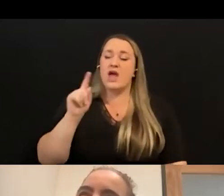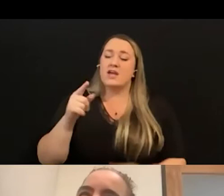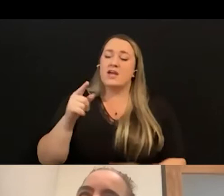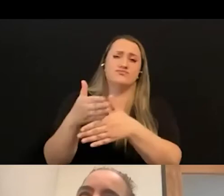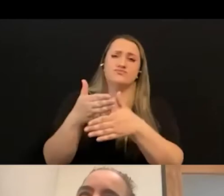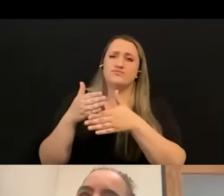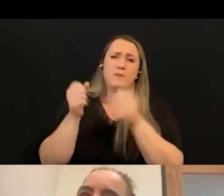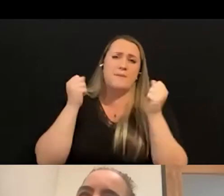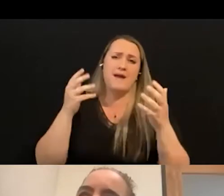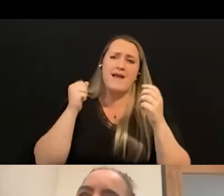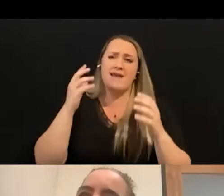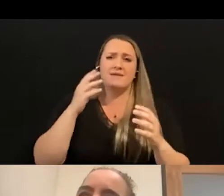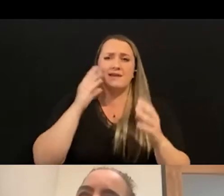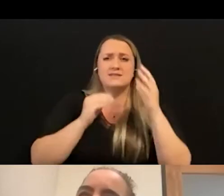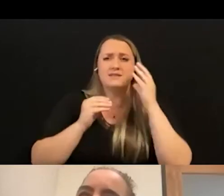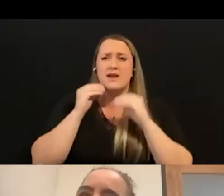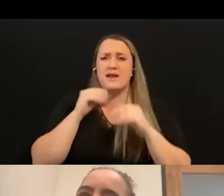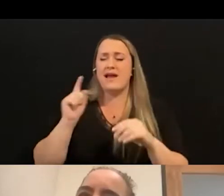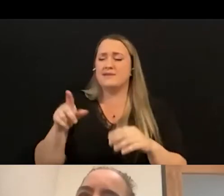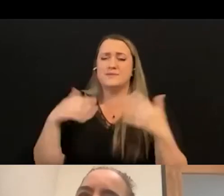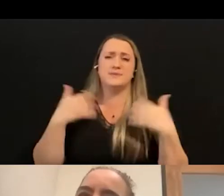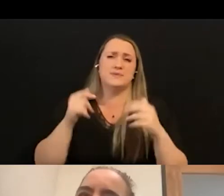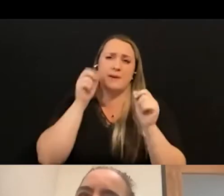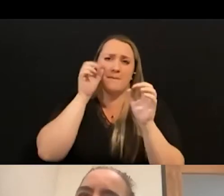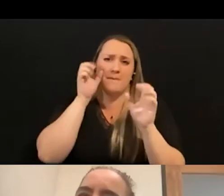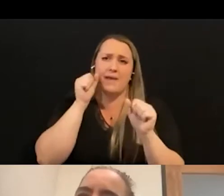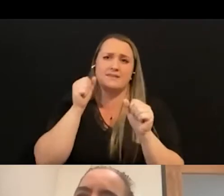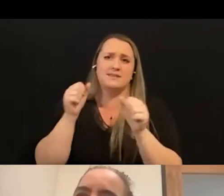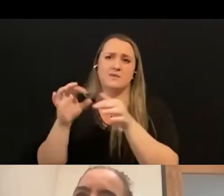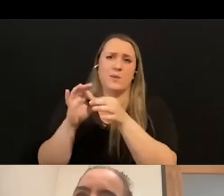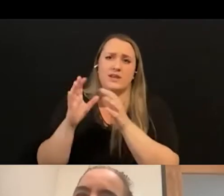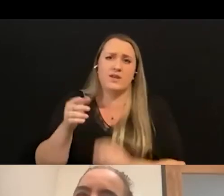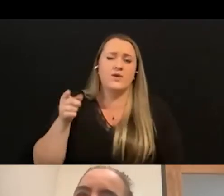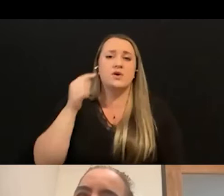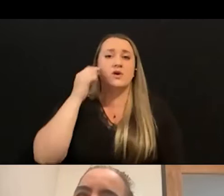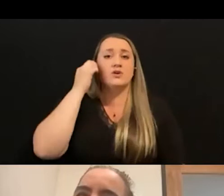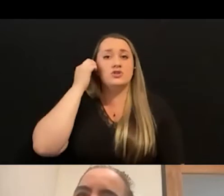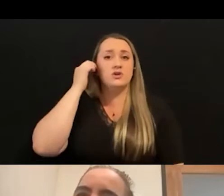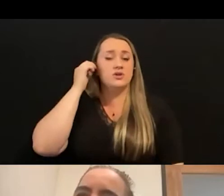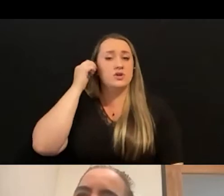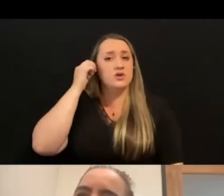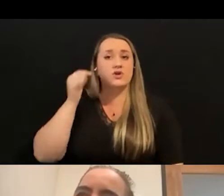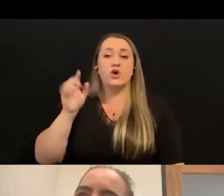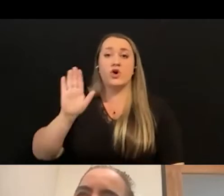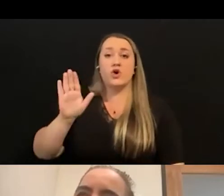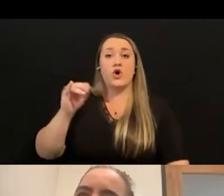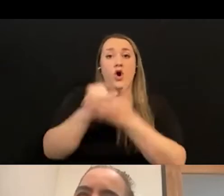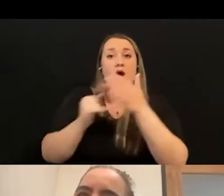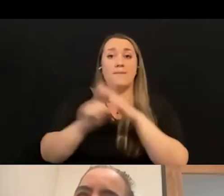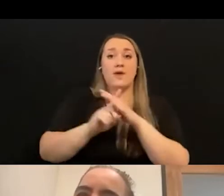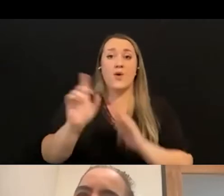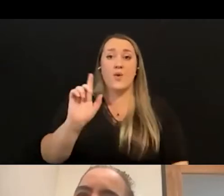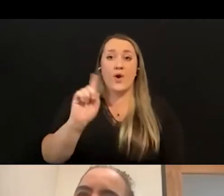a certified labyrinth facilitator. Maia's art appears in the Palo Alto Arts Center's The Art